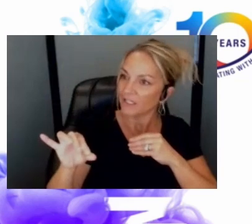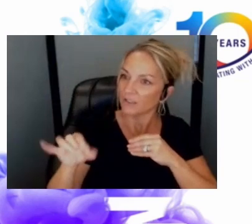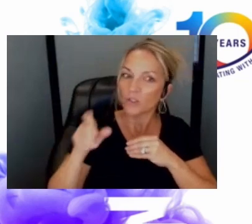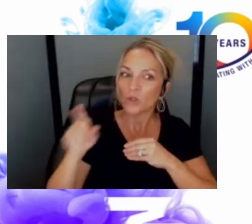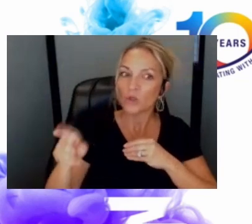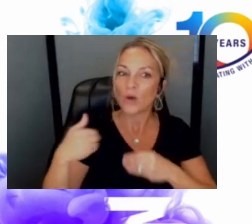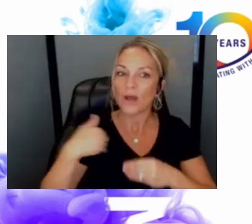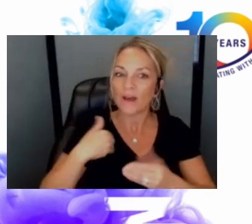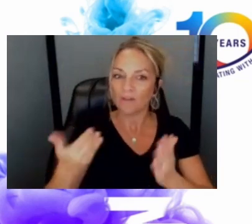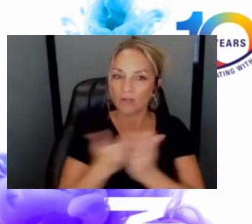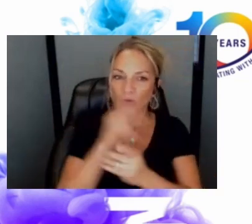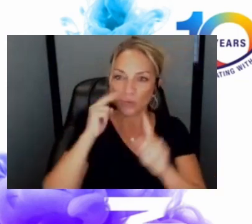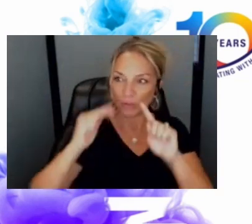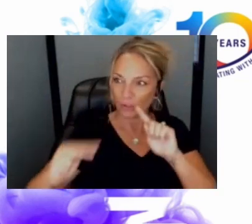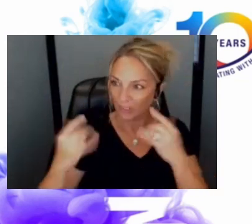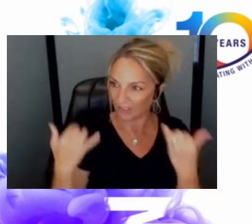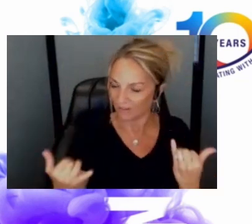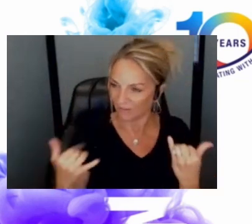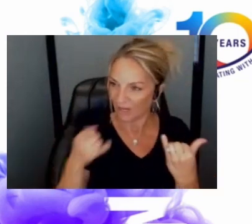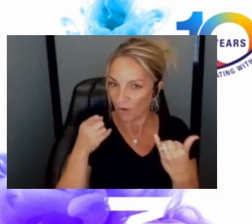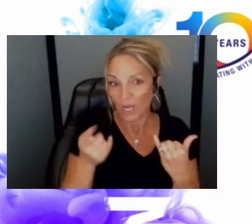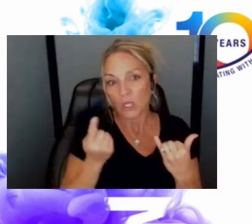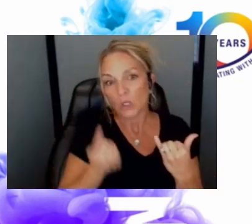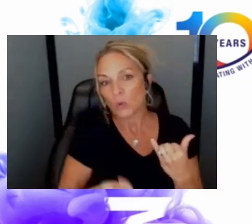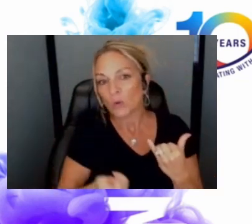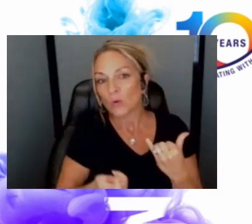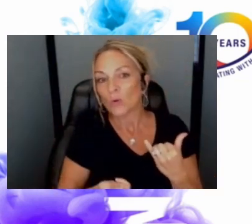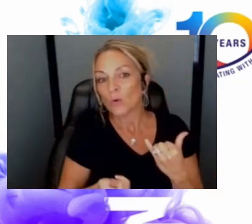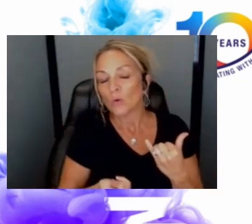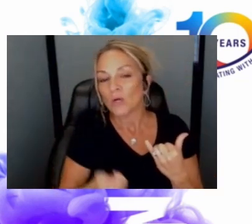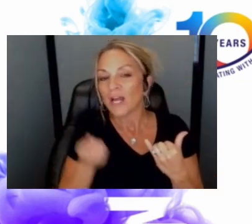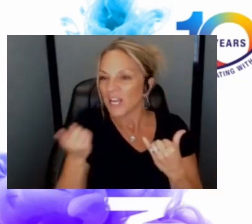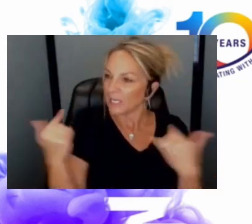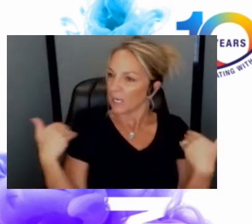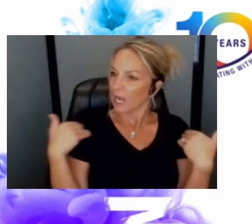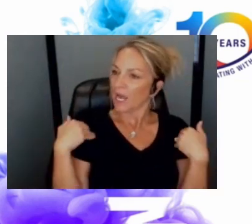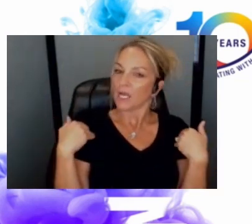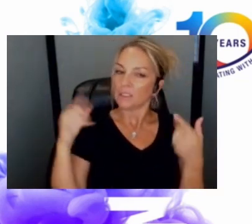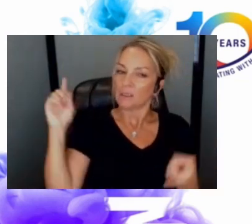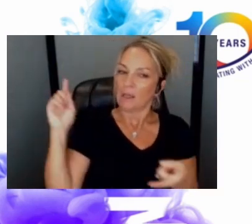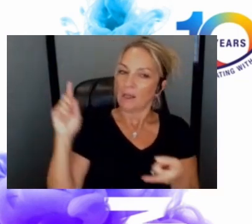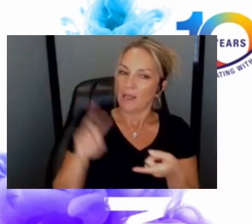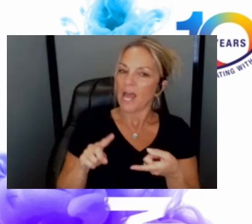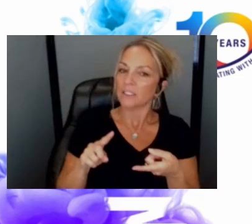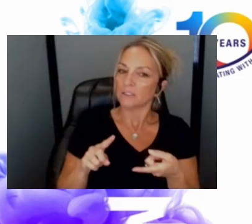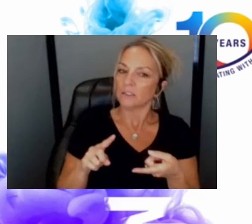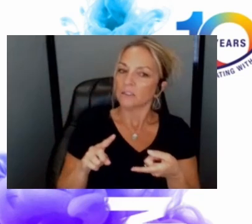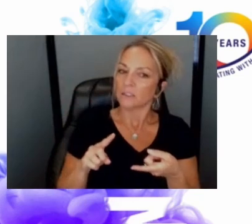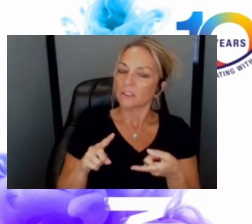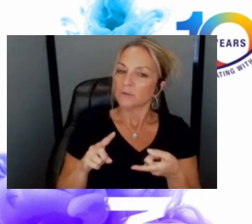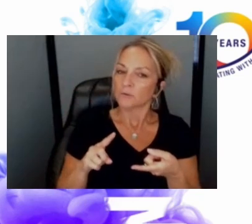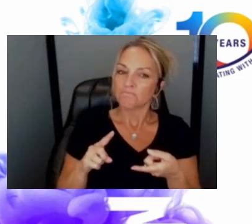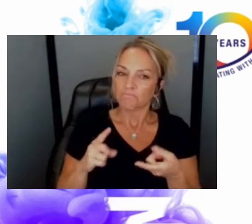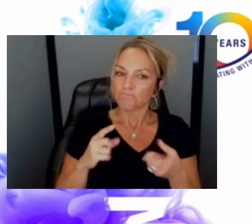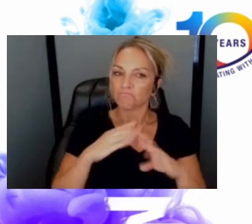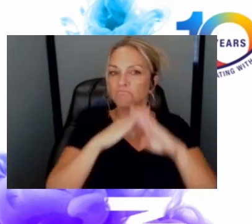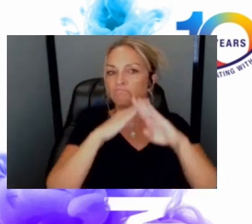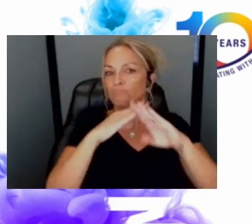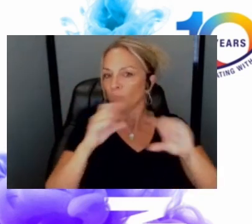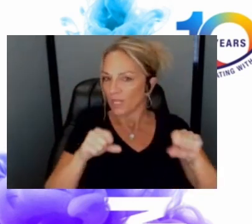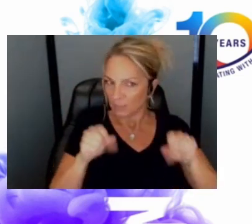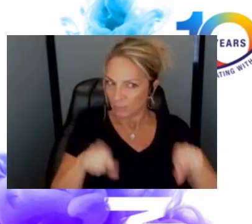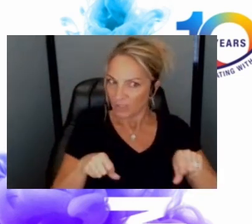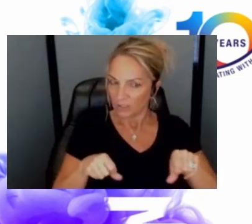perspective and limitless possibilities of what could come in the future. I